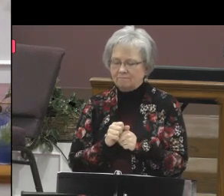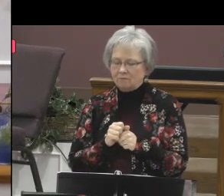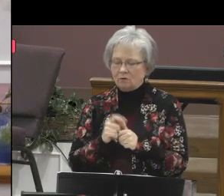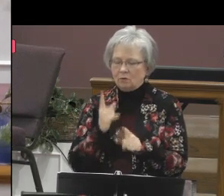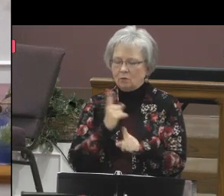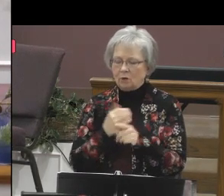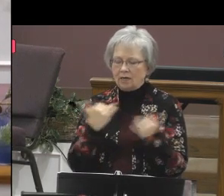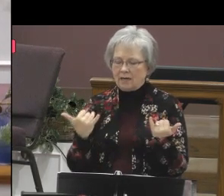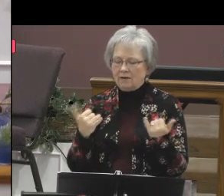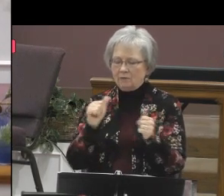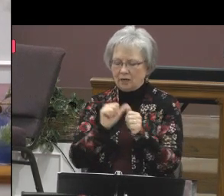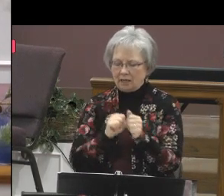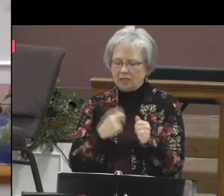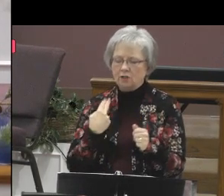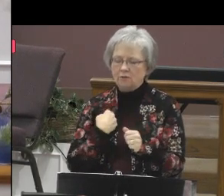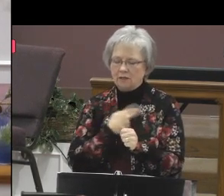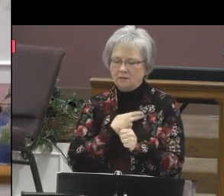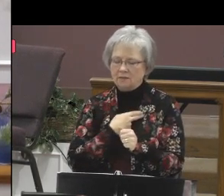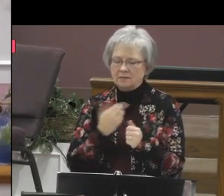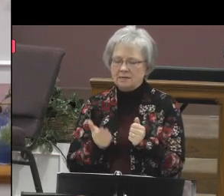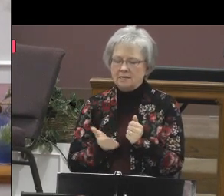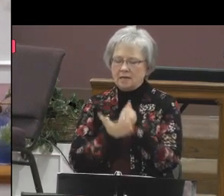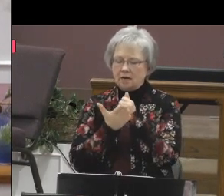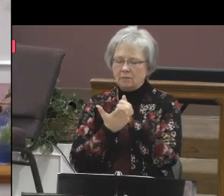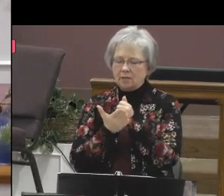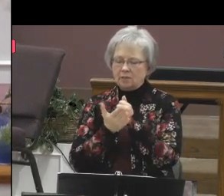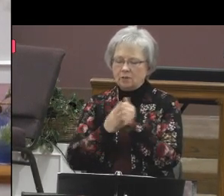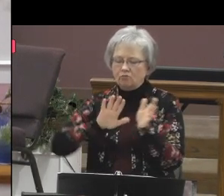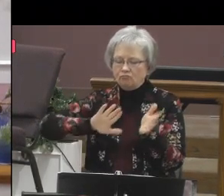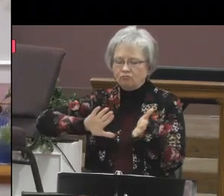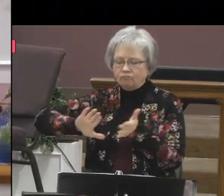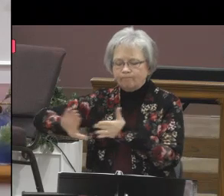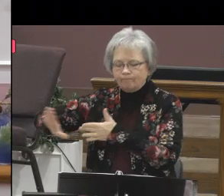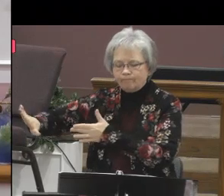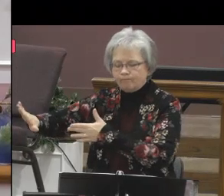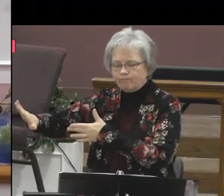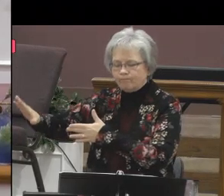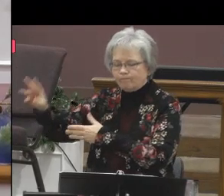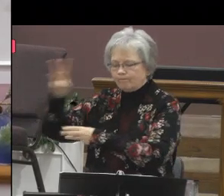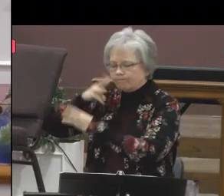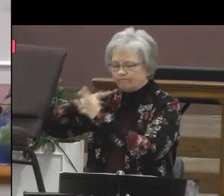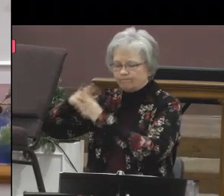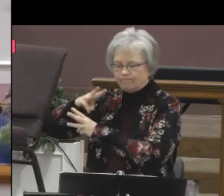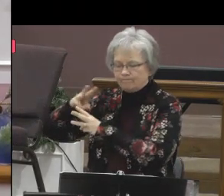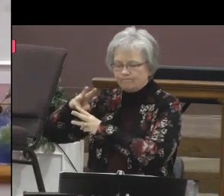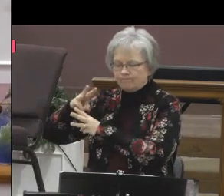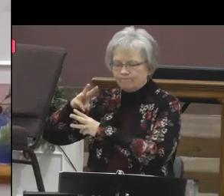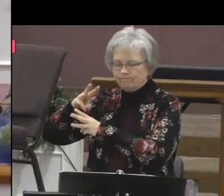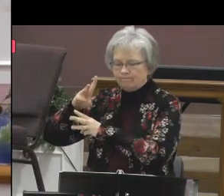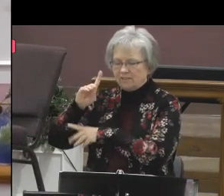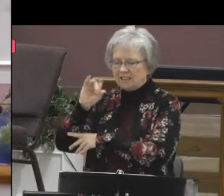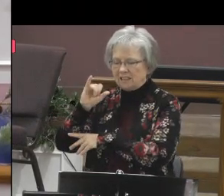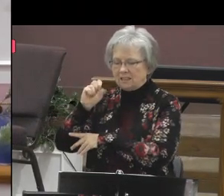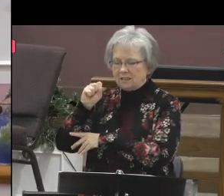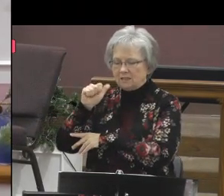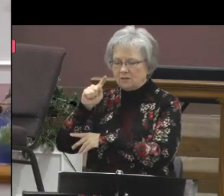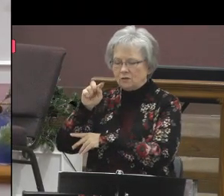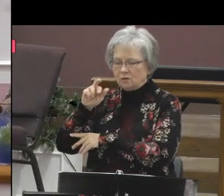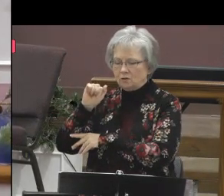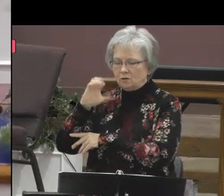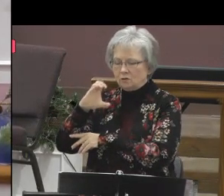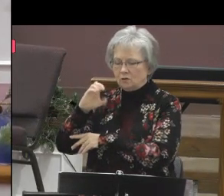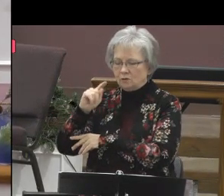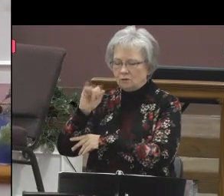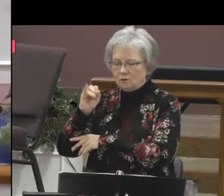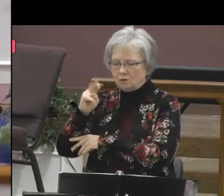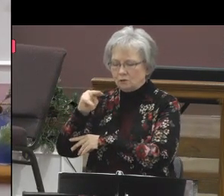Lord, that you would just help us to put those distractions aside right now. In this time of worship, may our eyes